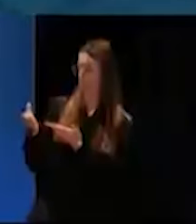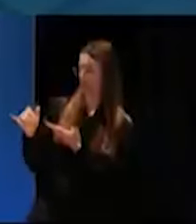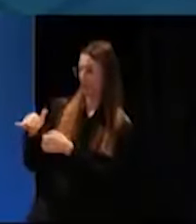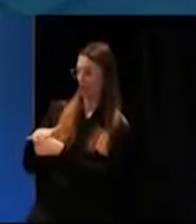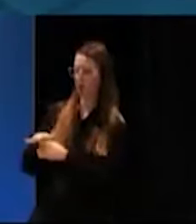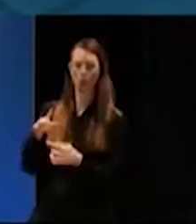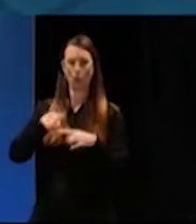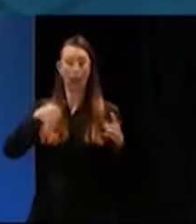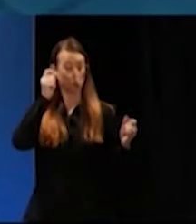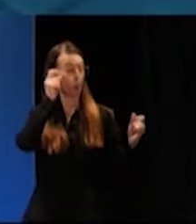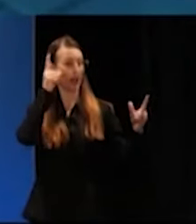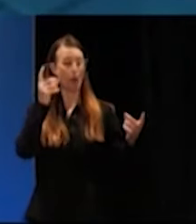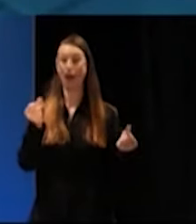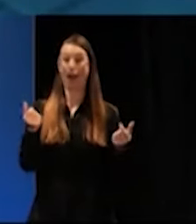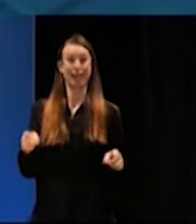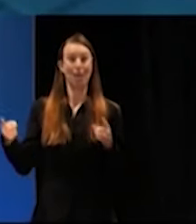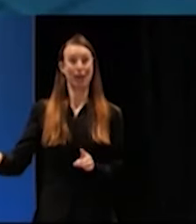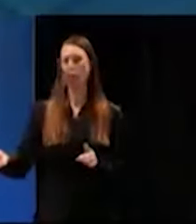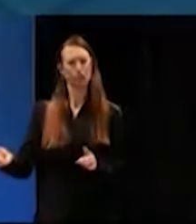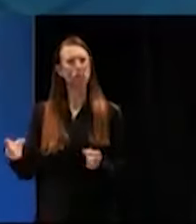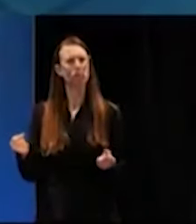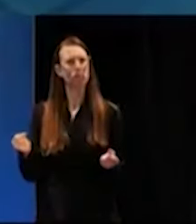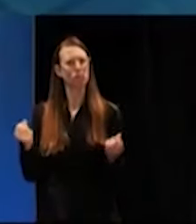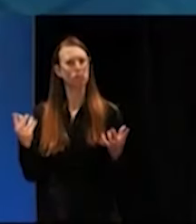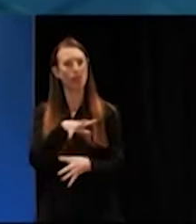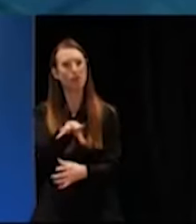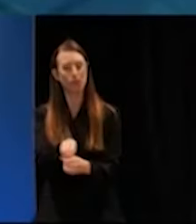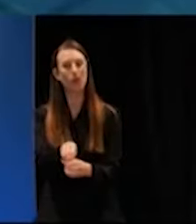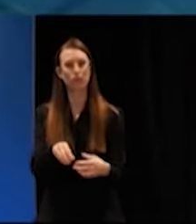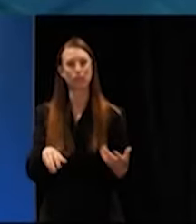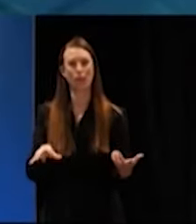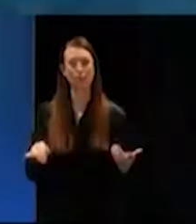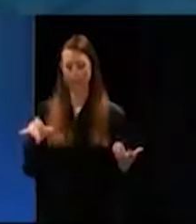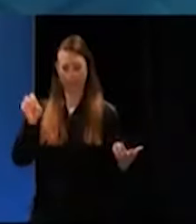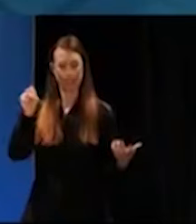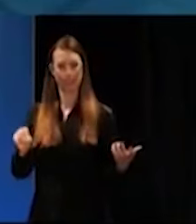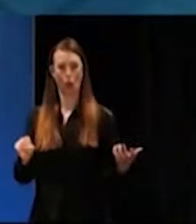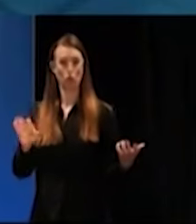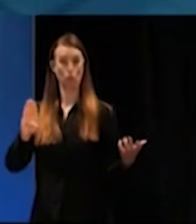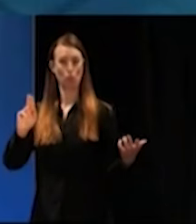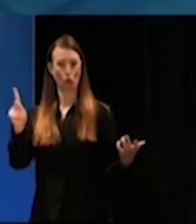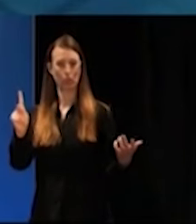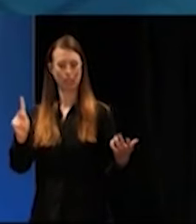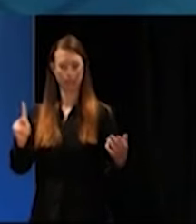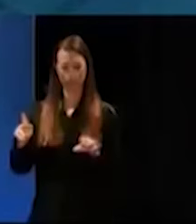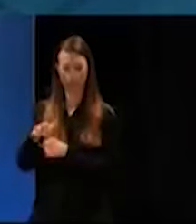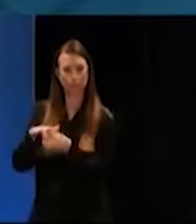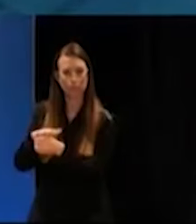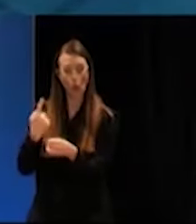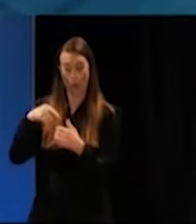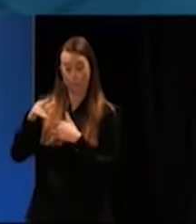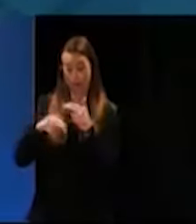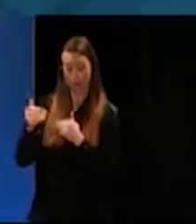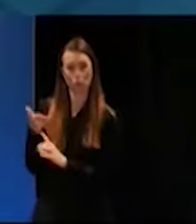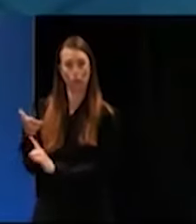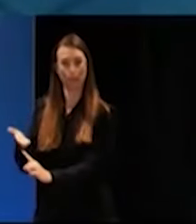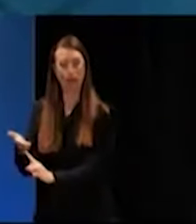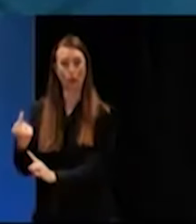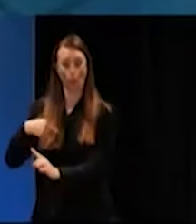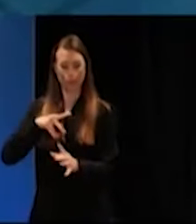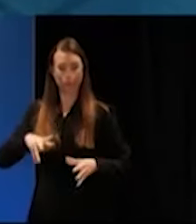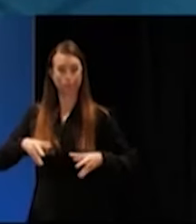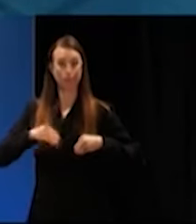there's a lot involved in this. That'll be at the South Brooklyn Marine Terminal. We're building them right there. And we're taking on the transmission